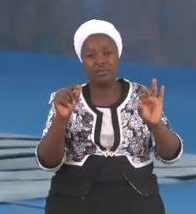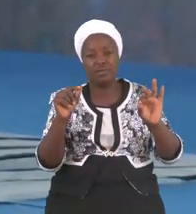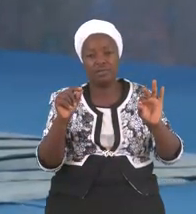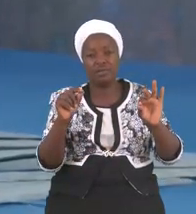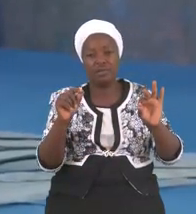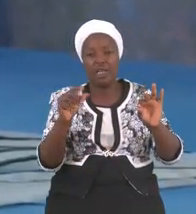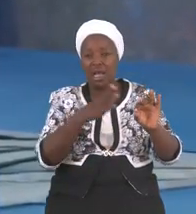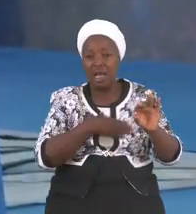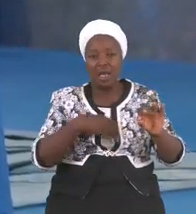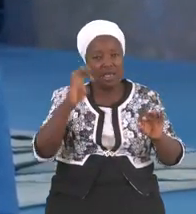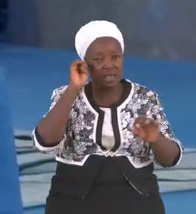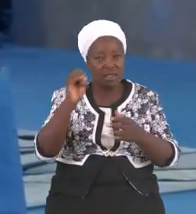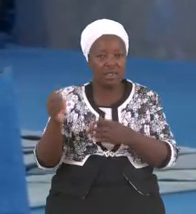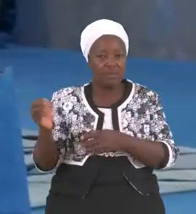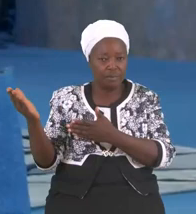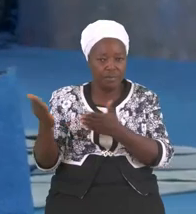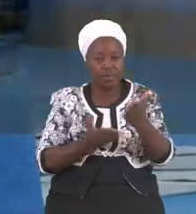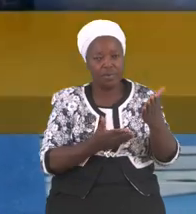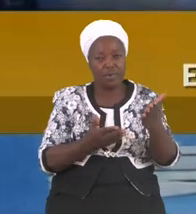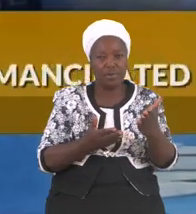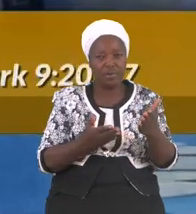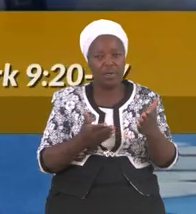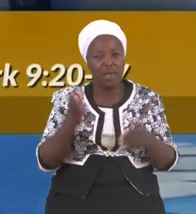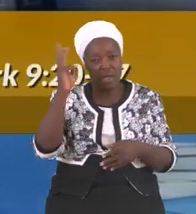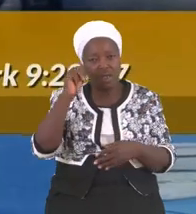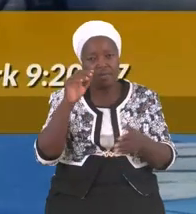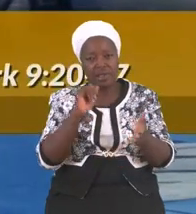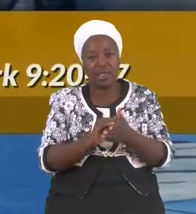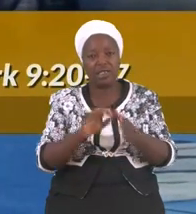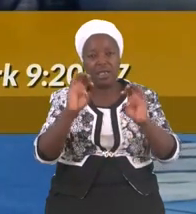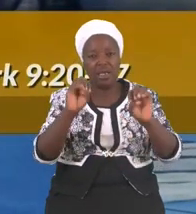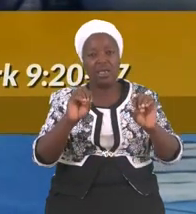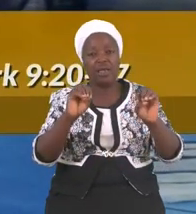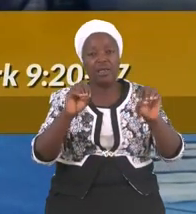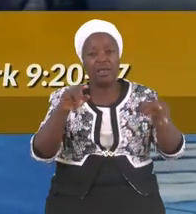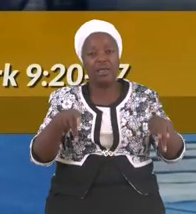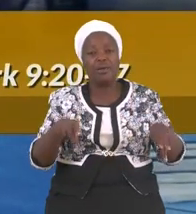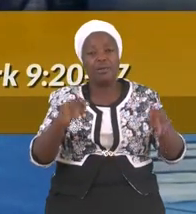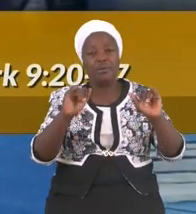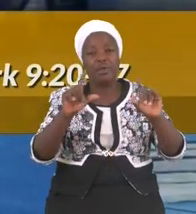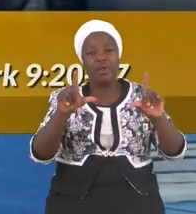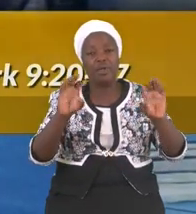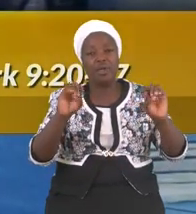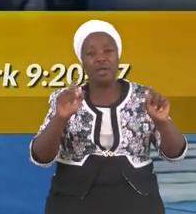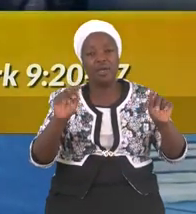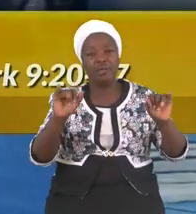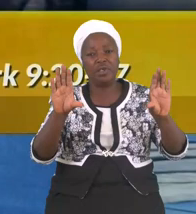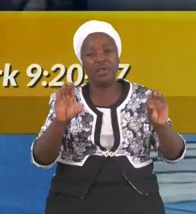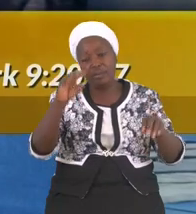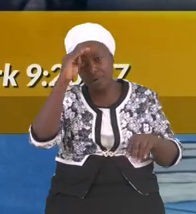they brought him, the epileptic boy, unto him, unto Christ. And when